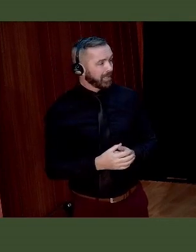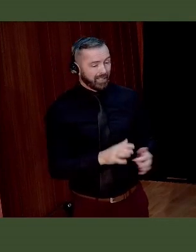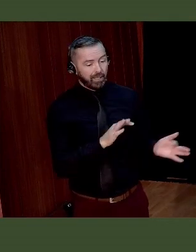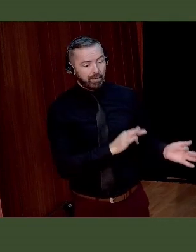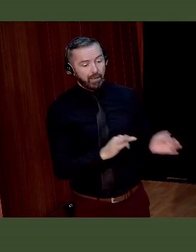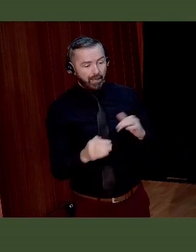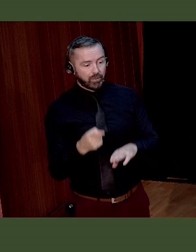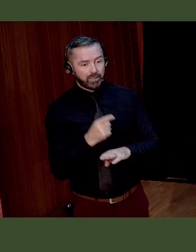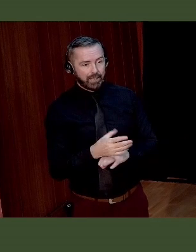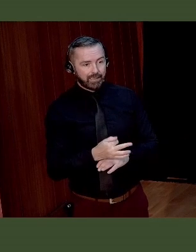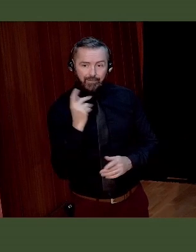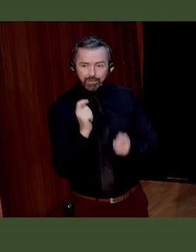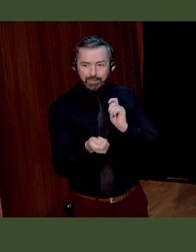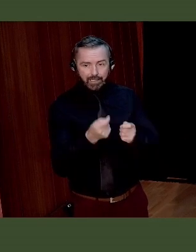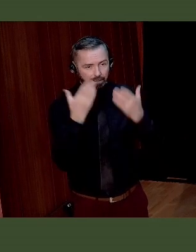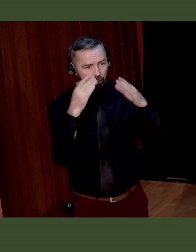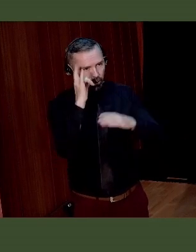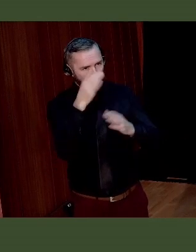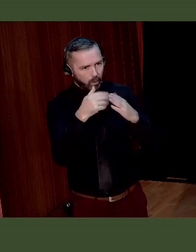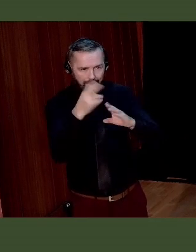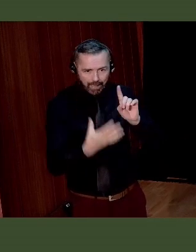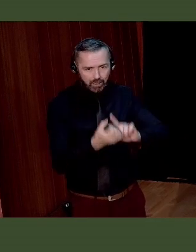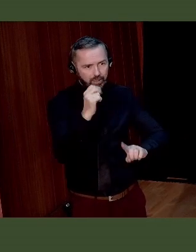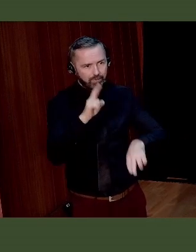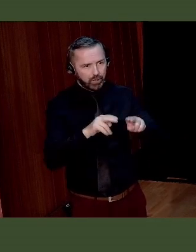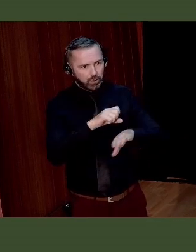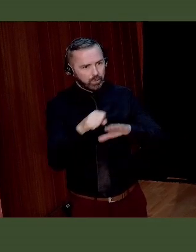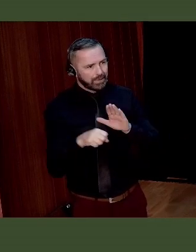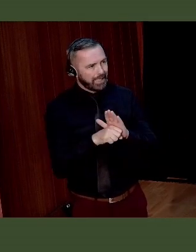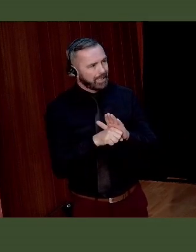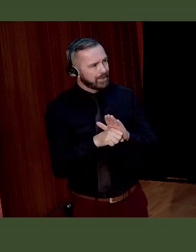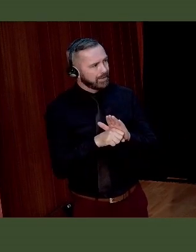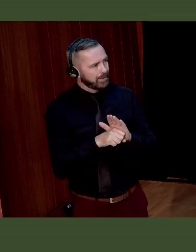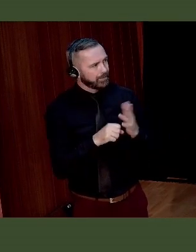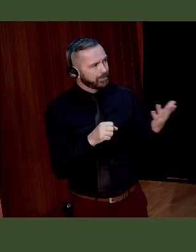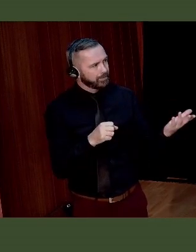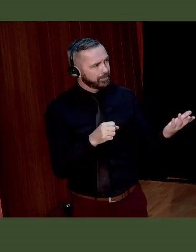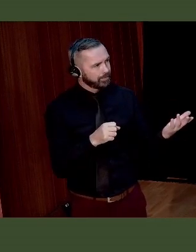And after that, if the delegates were showing hope for what could be achieved in the new state